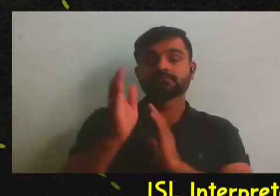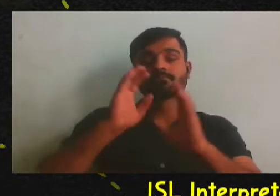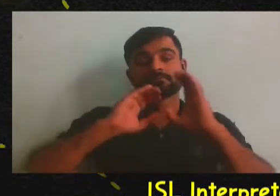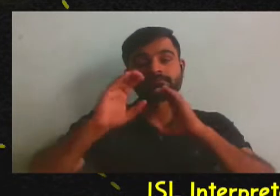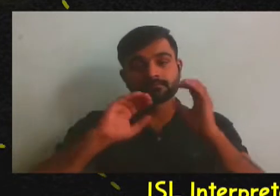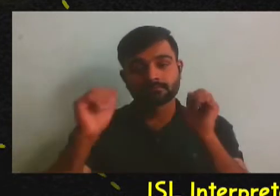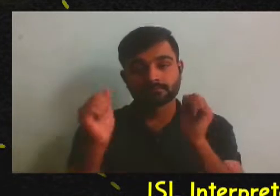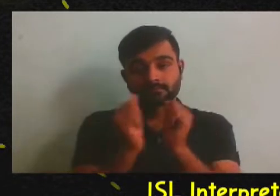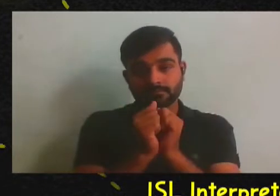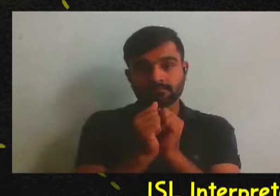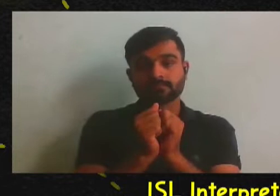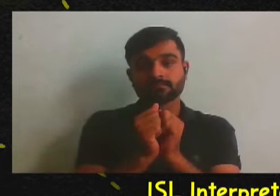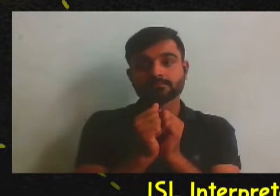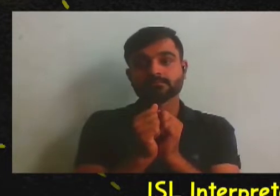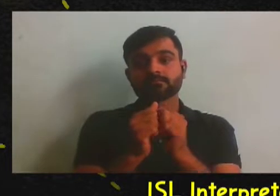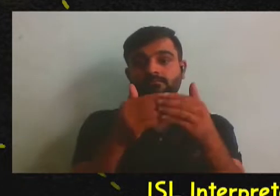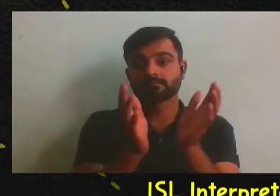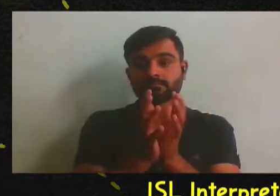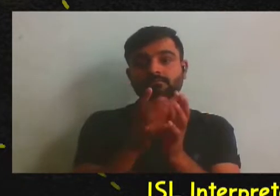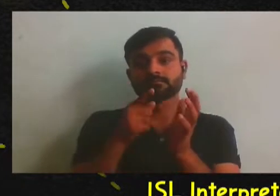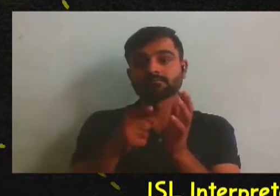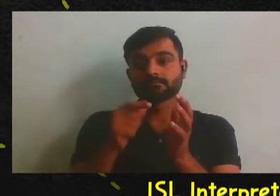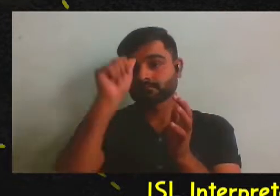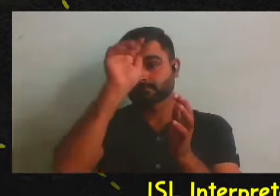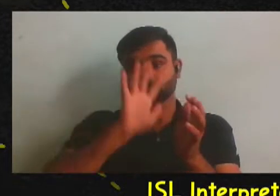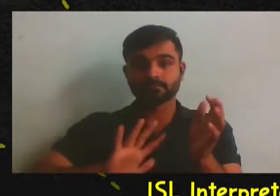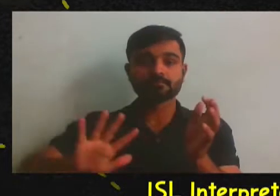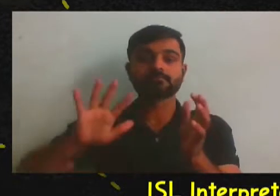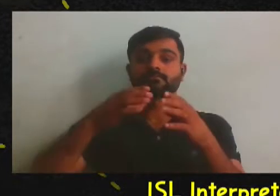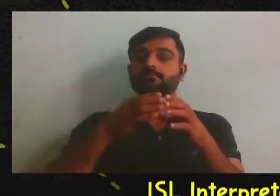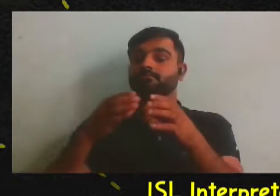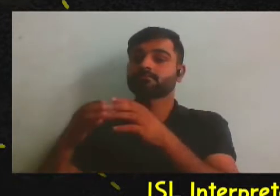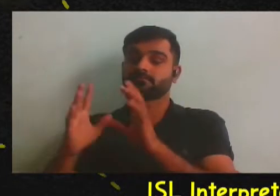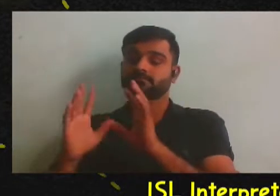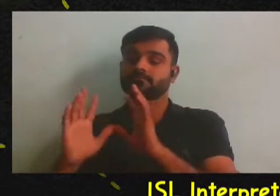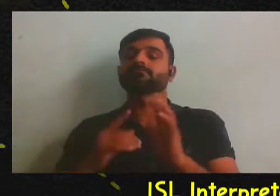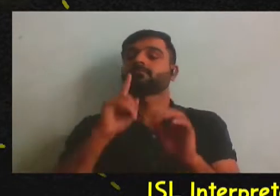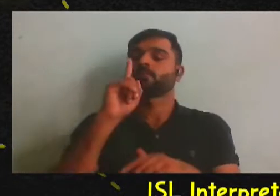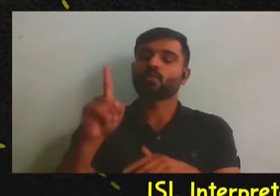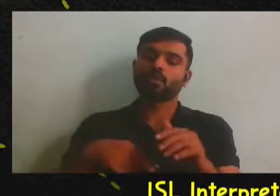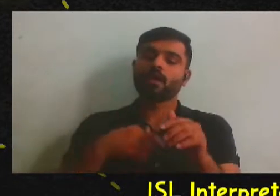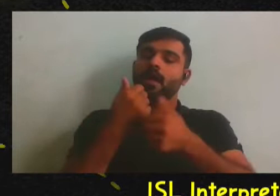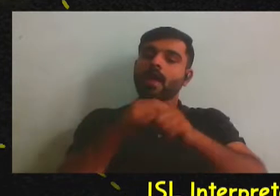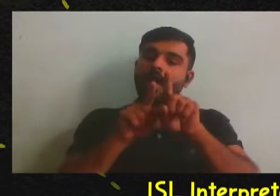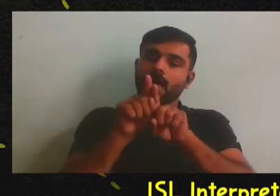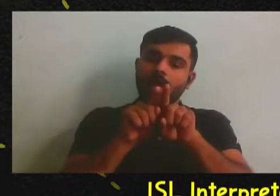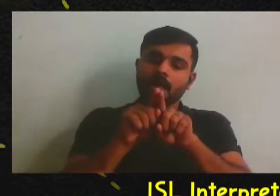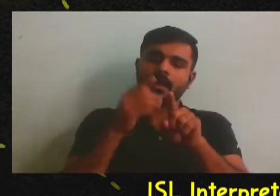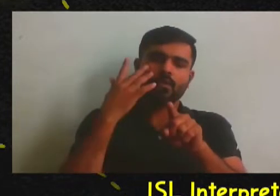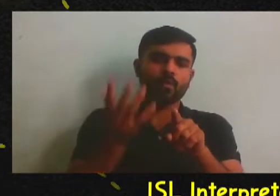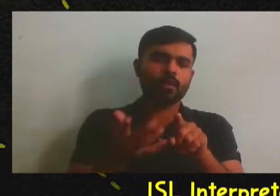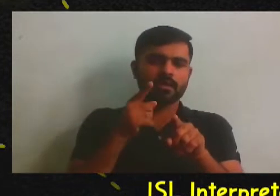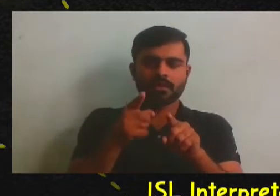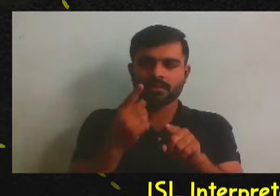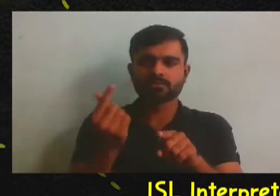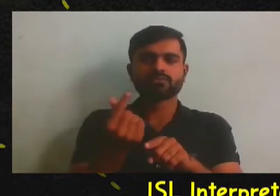with communities across India. And one of our examples of why this was